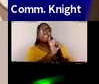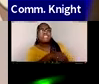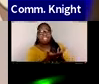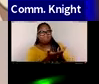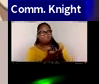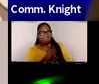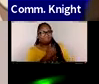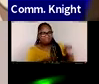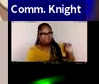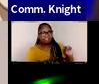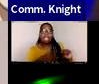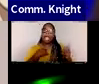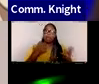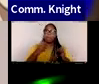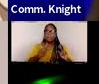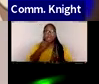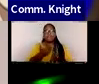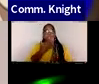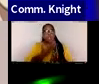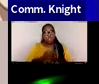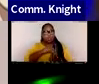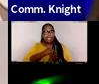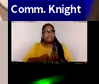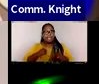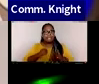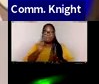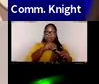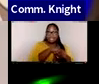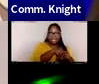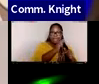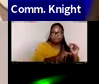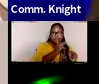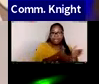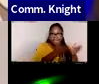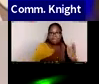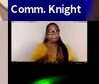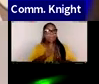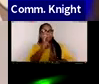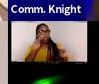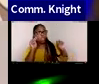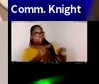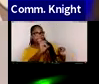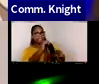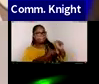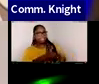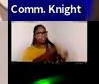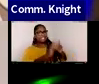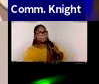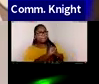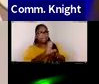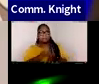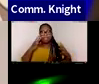want people to have a quality of life, people that live in the building, and people have to look at the building and be affected by the noise of the building. I would like you